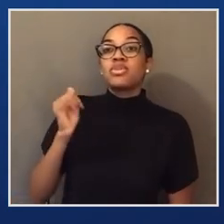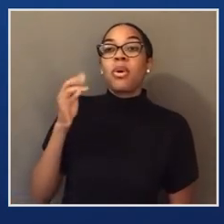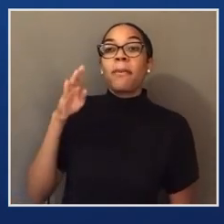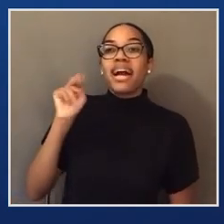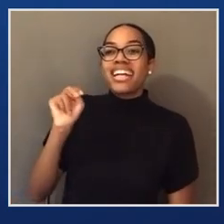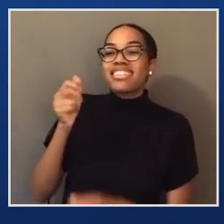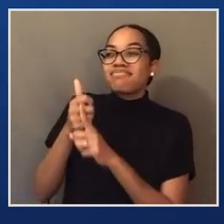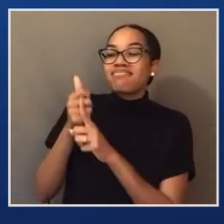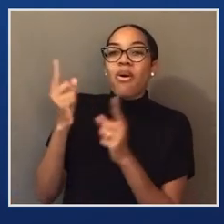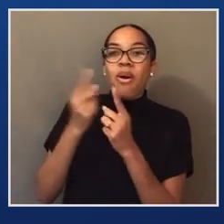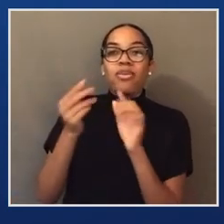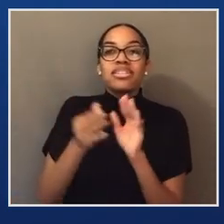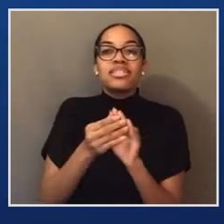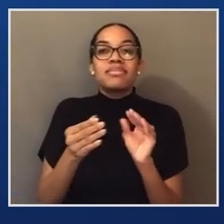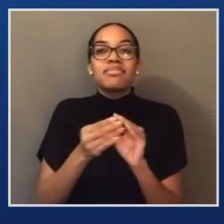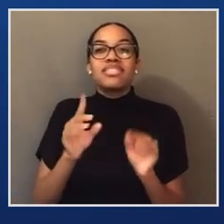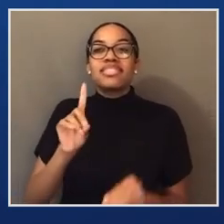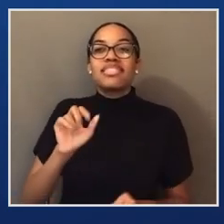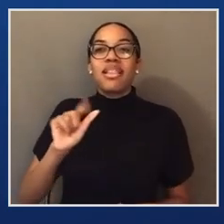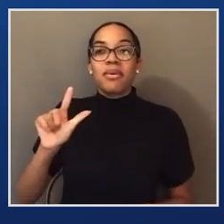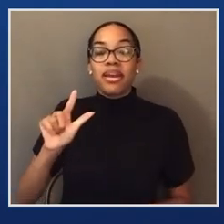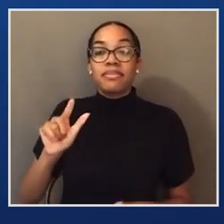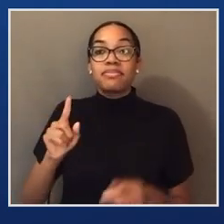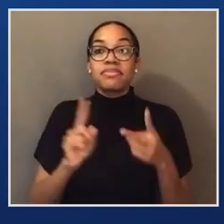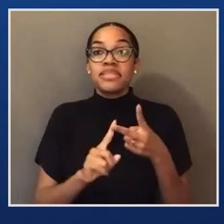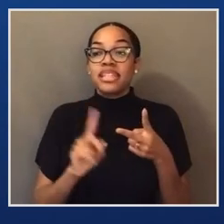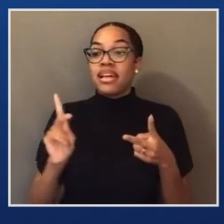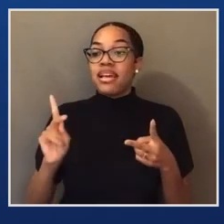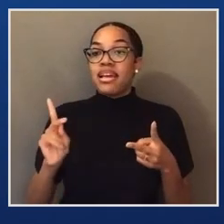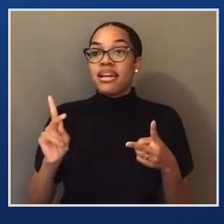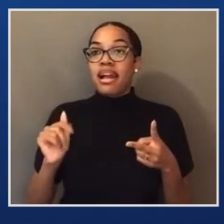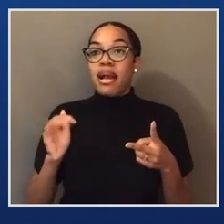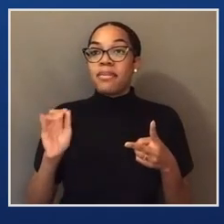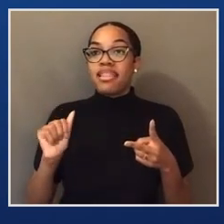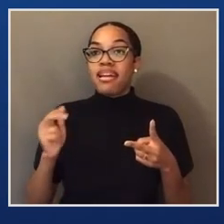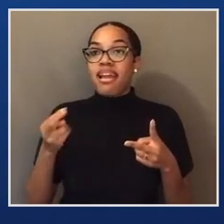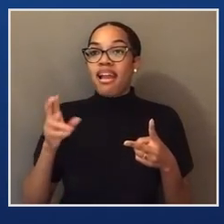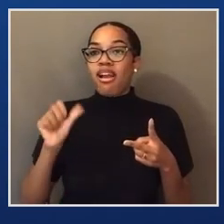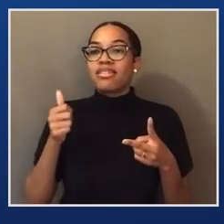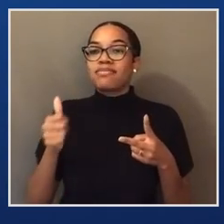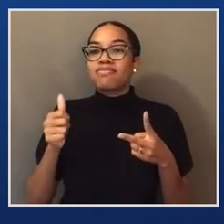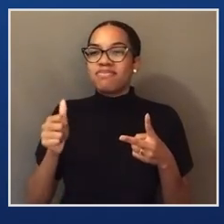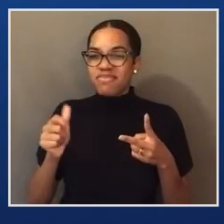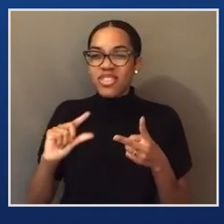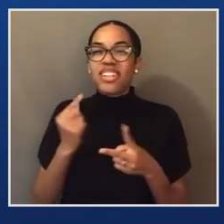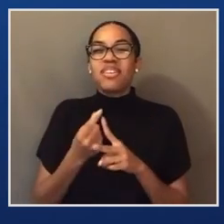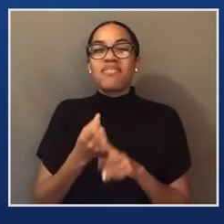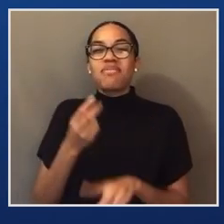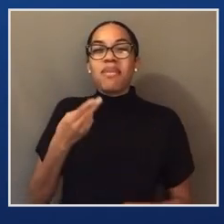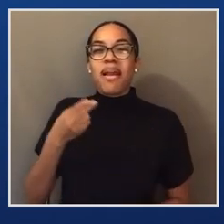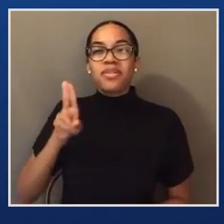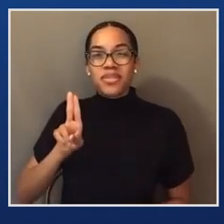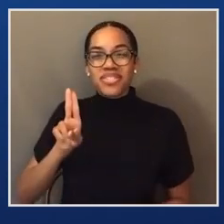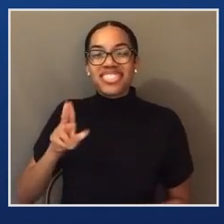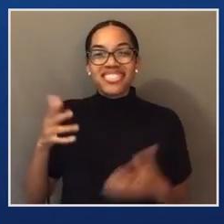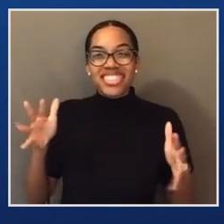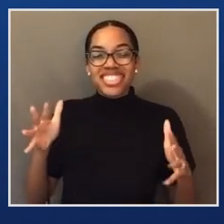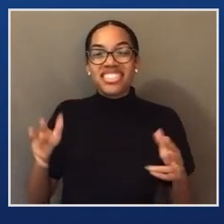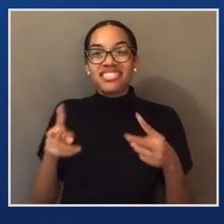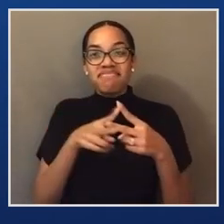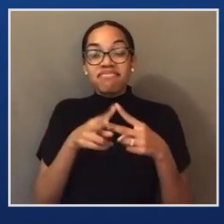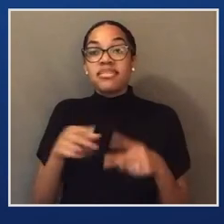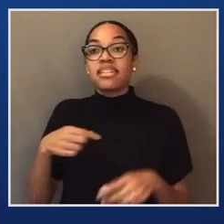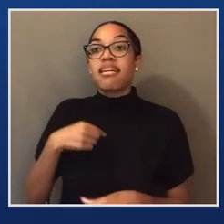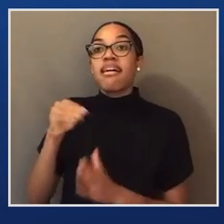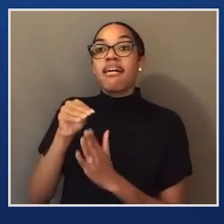And Senator Harris is a graduate of Howard, one of the pristine HBCUs in this country. I cast my vote for Joe and Kamala 2 weeks ago by filling out my